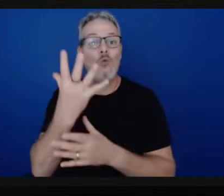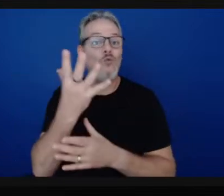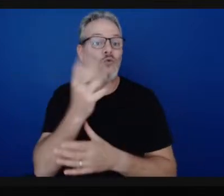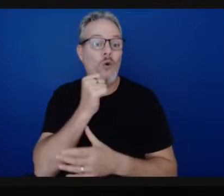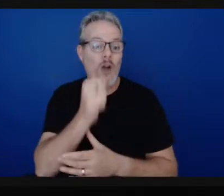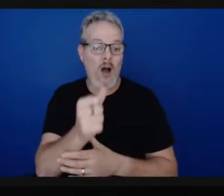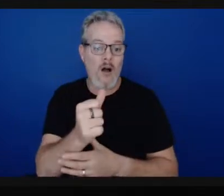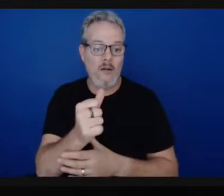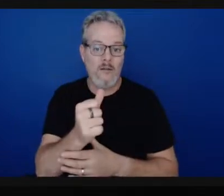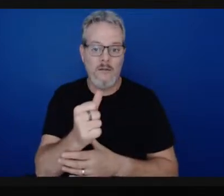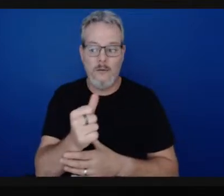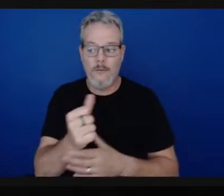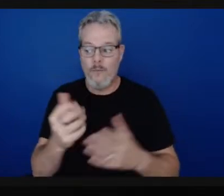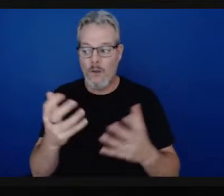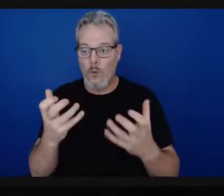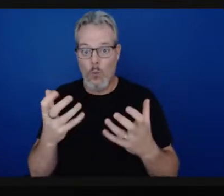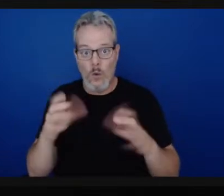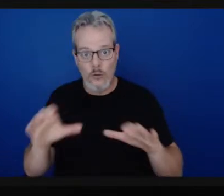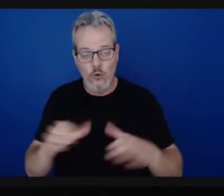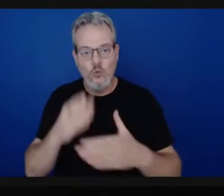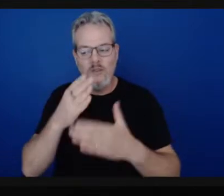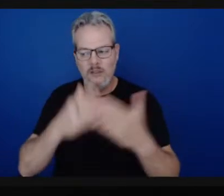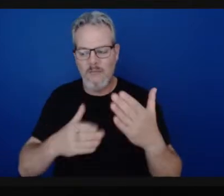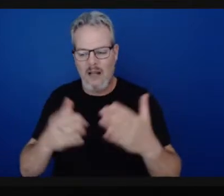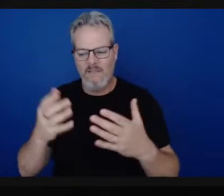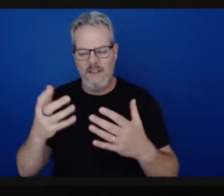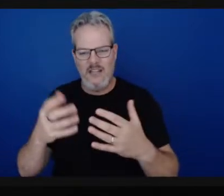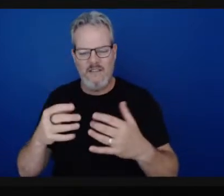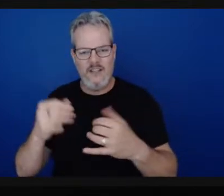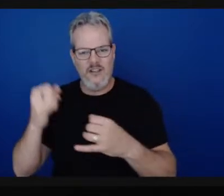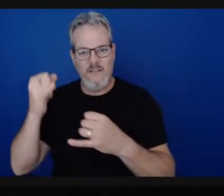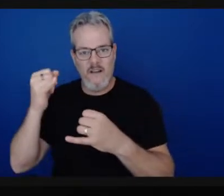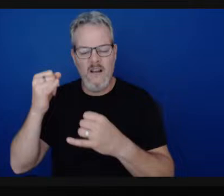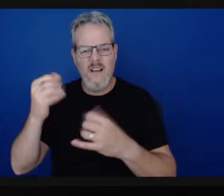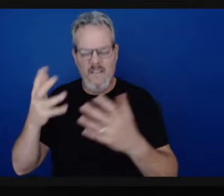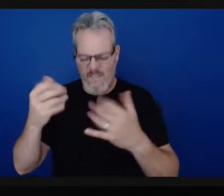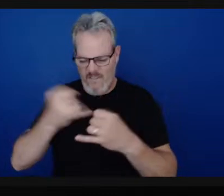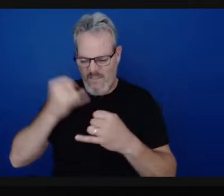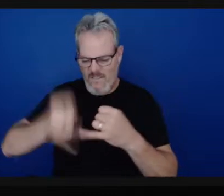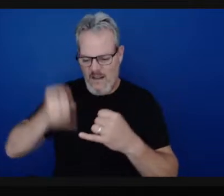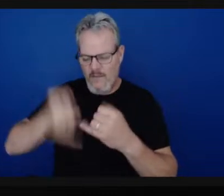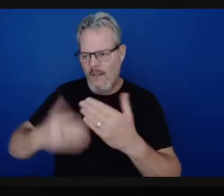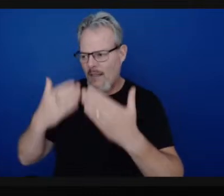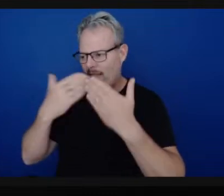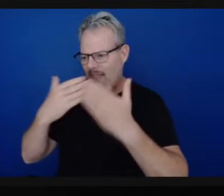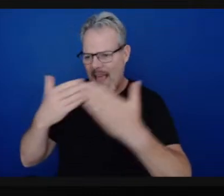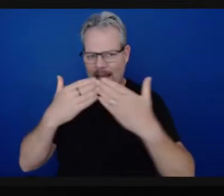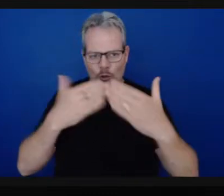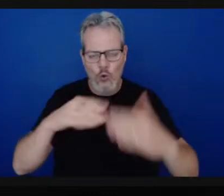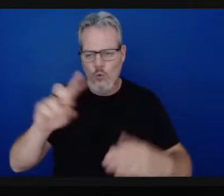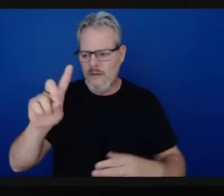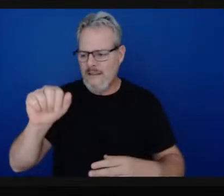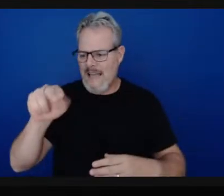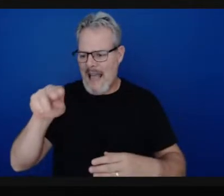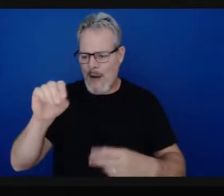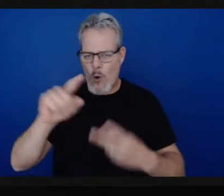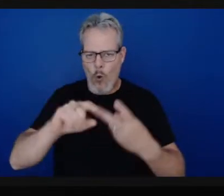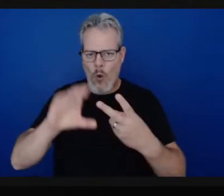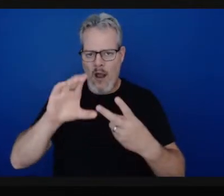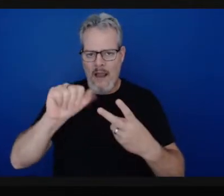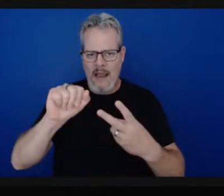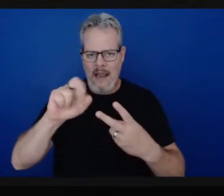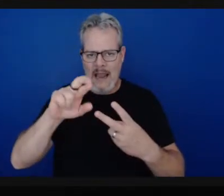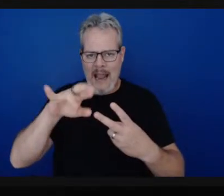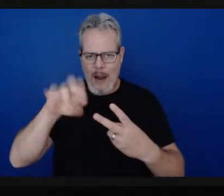do some final thank yous. Thank Dano and Carrie for providing the American Sign Language. They will be gone for the next 2 weeks